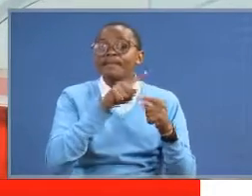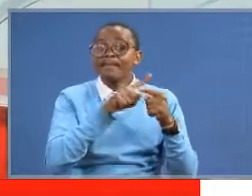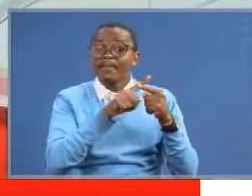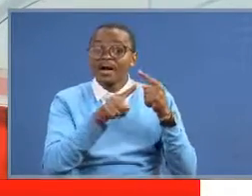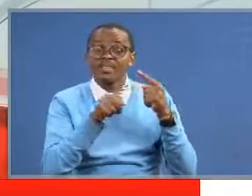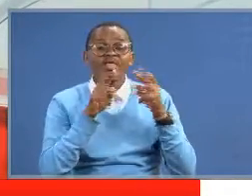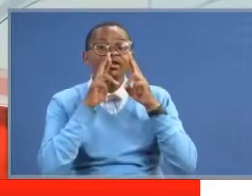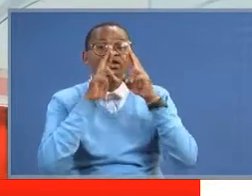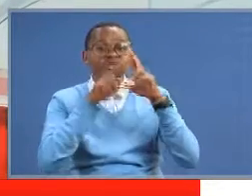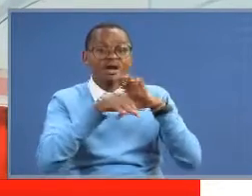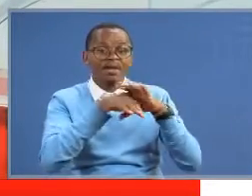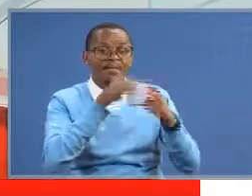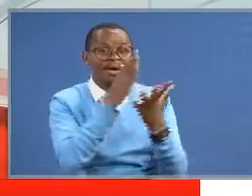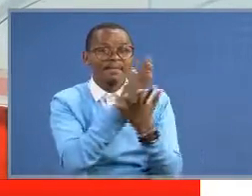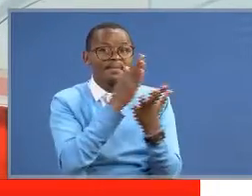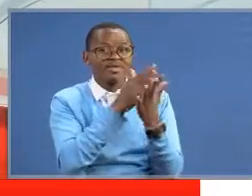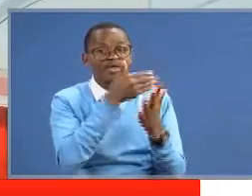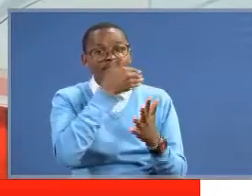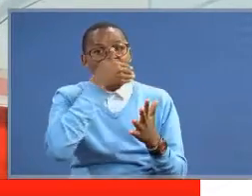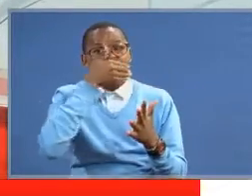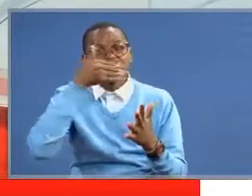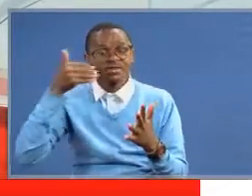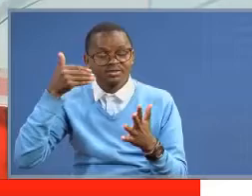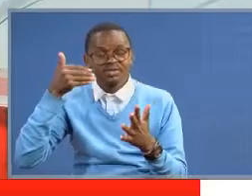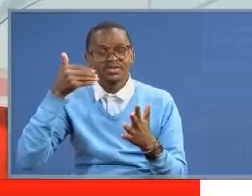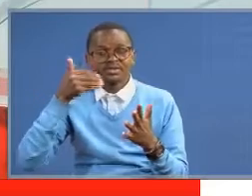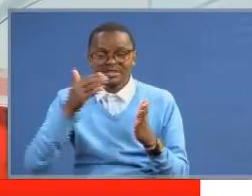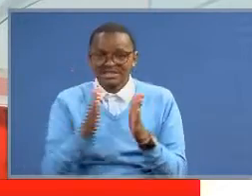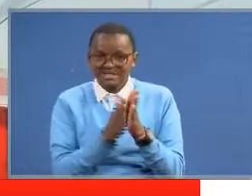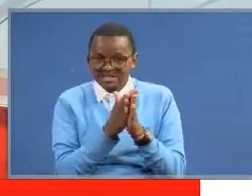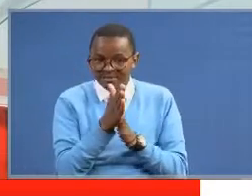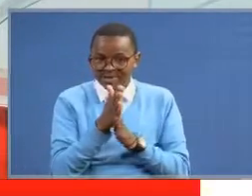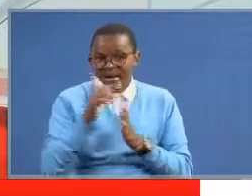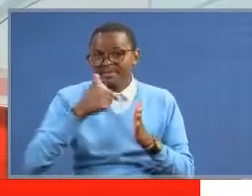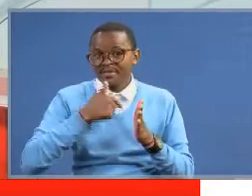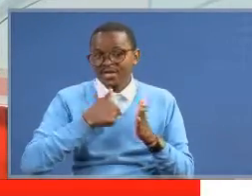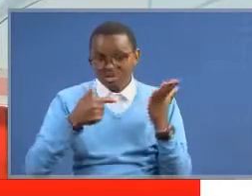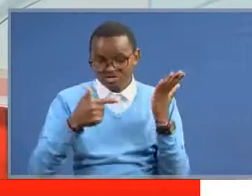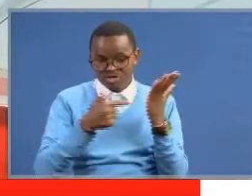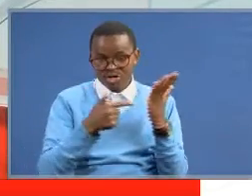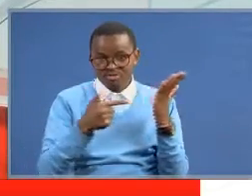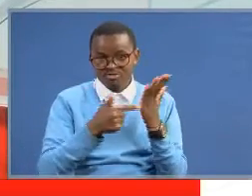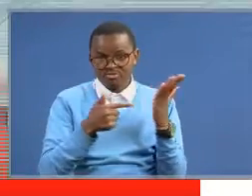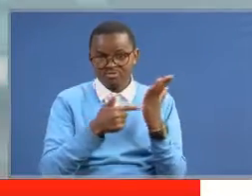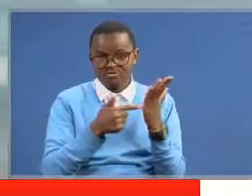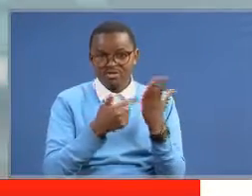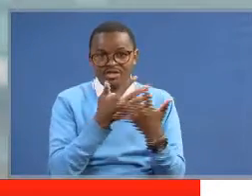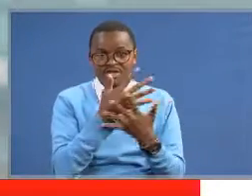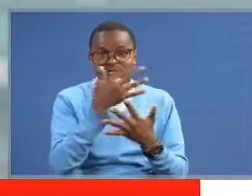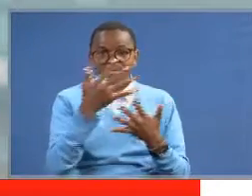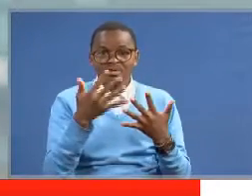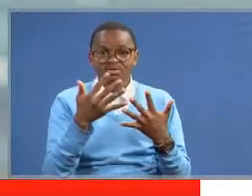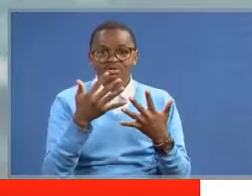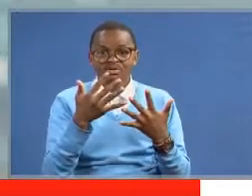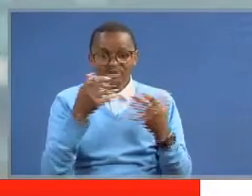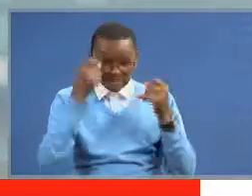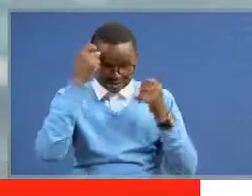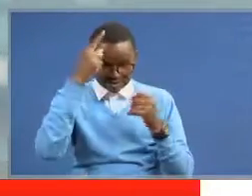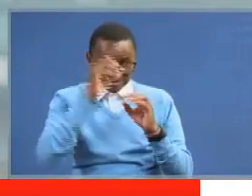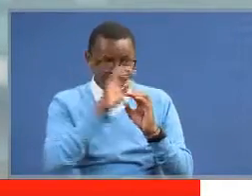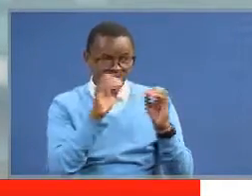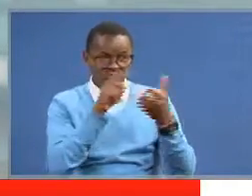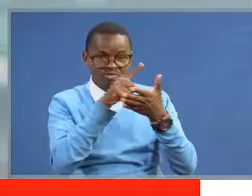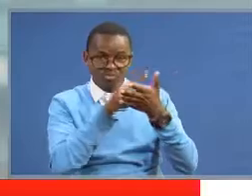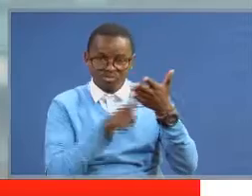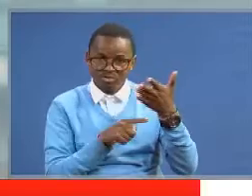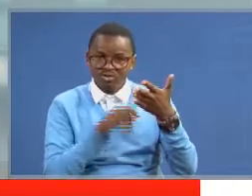the results were out, we were among the best. Wow. So that really inspired me to venture in technology. All right. Now, someone outside there doesn't understand what